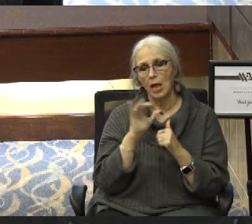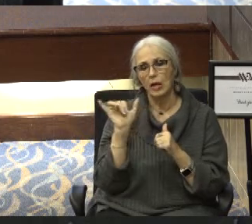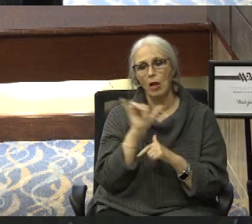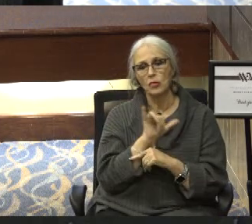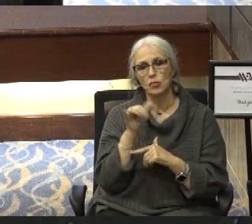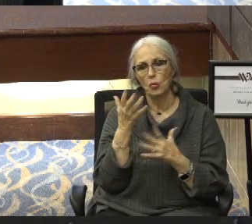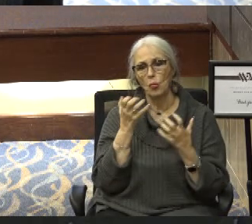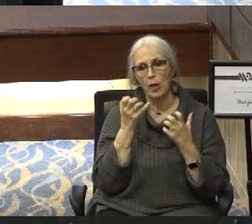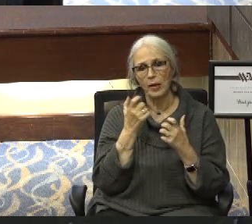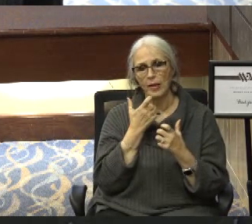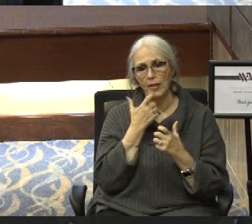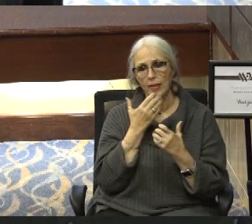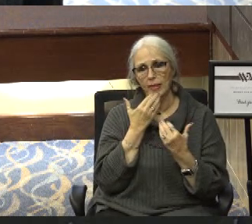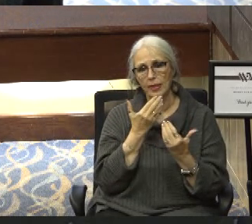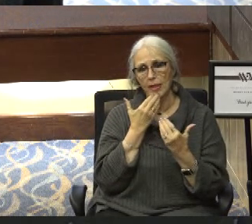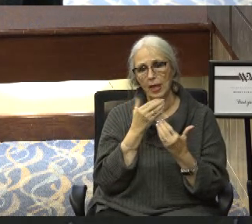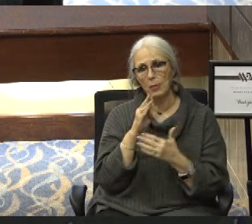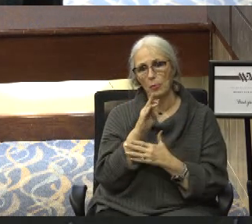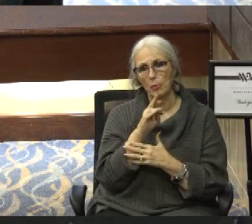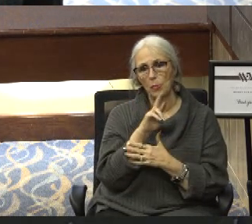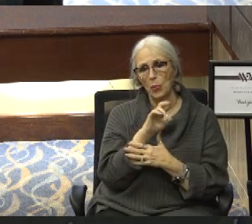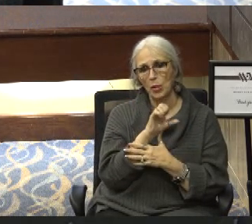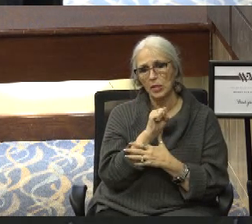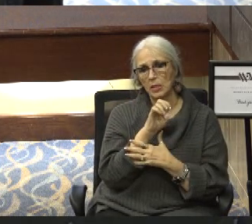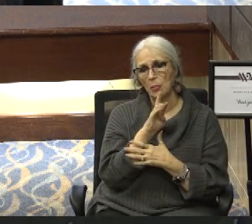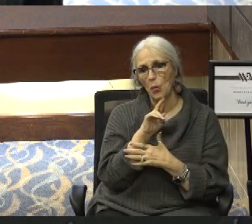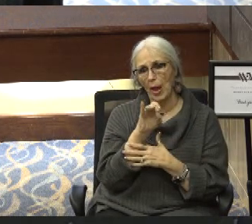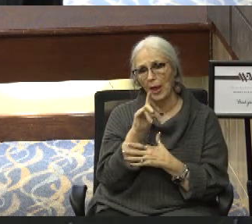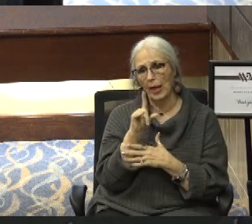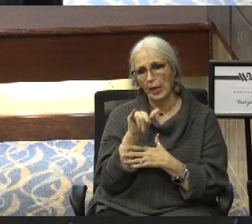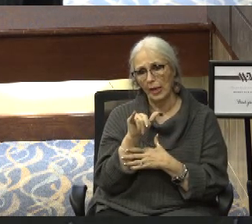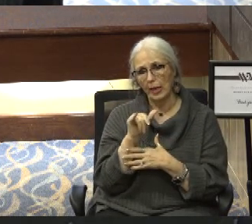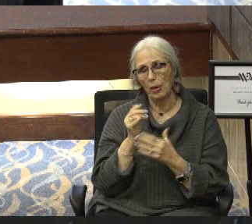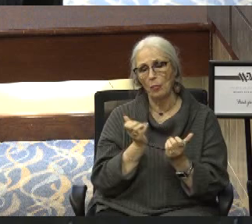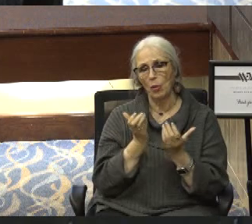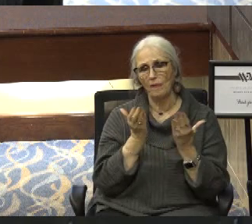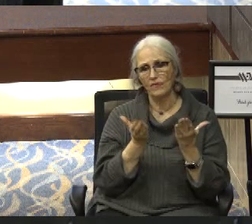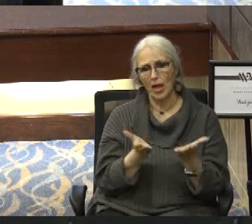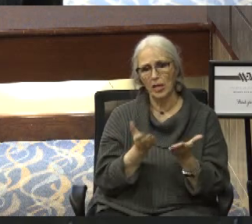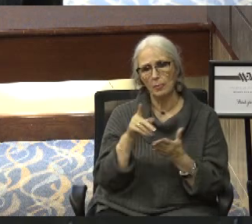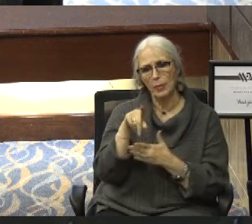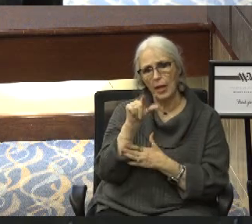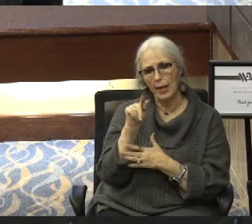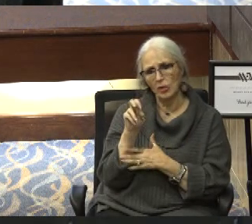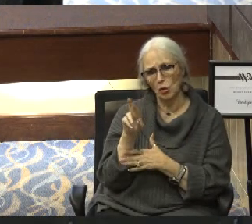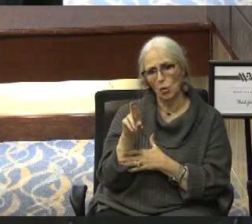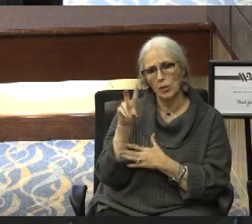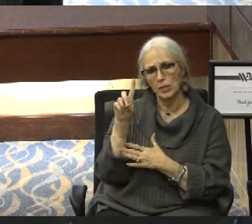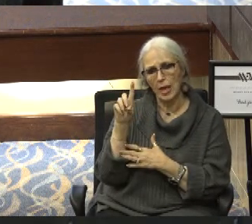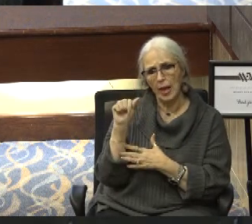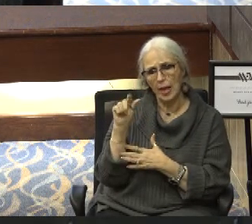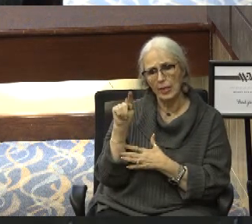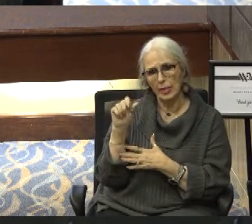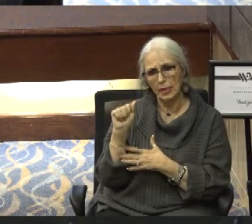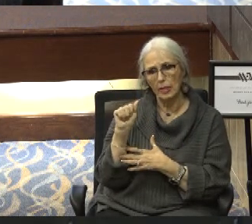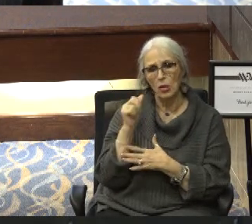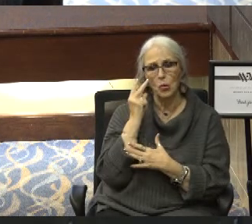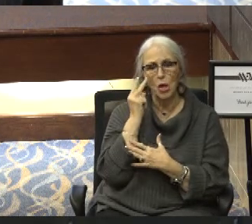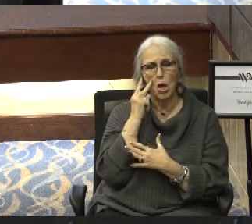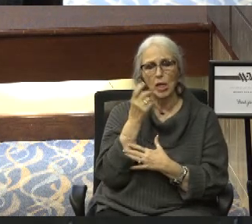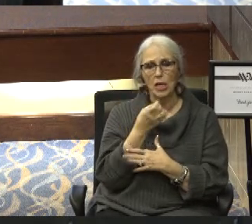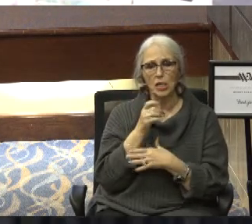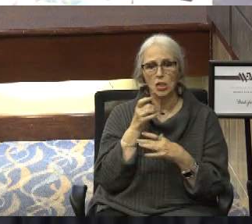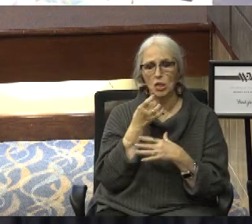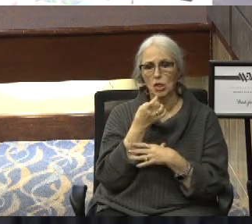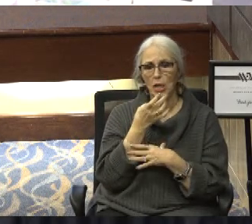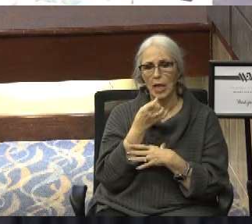thank Bradley for providing the, I think it's placer data. So we have looked at streetlight data as